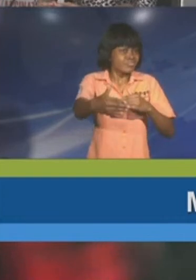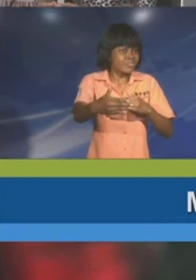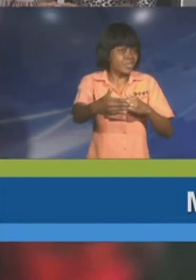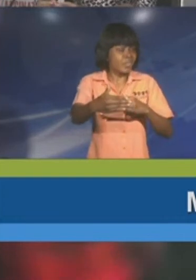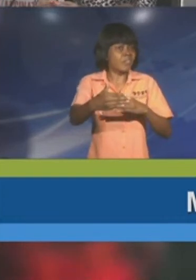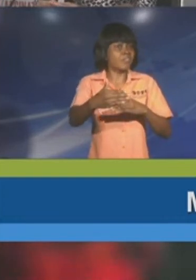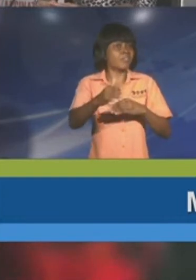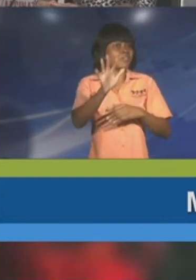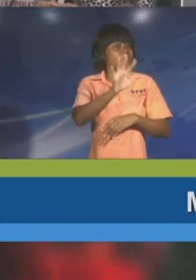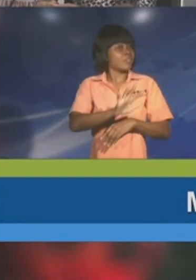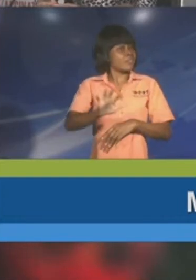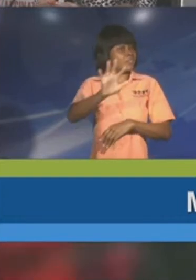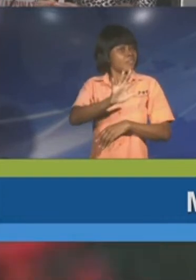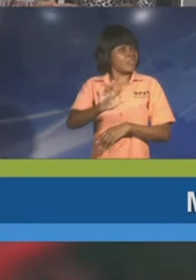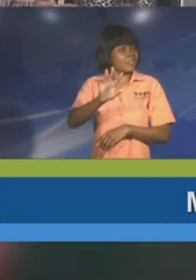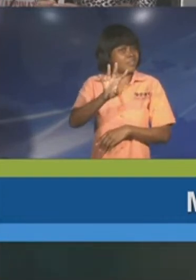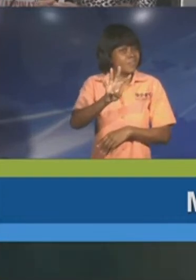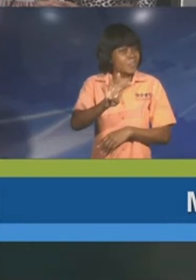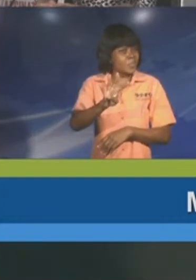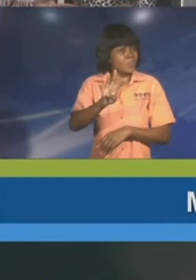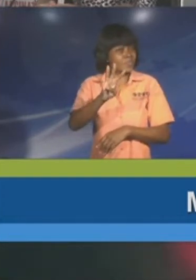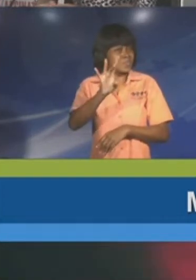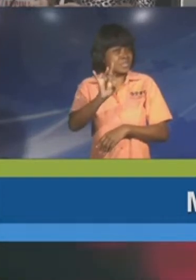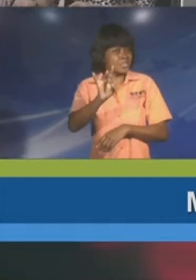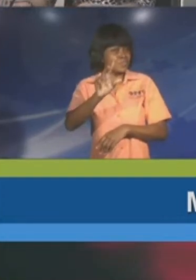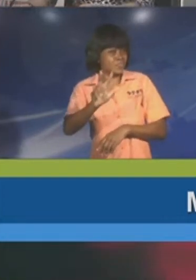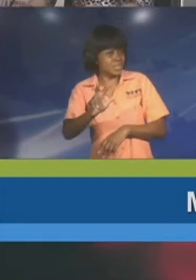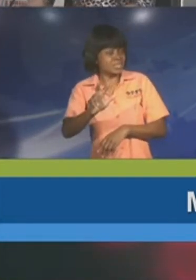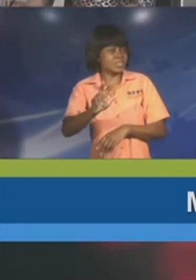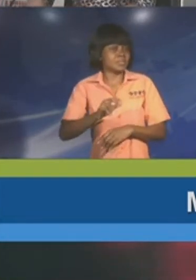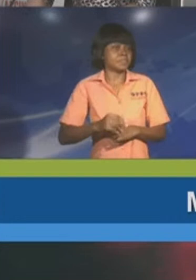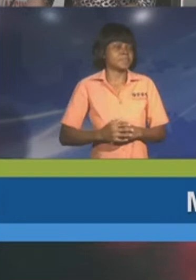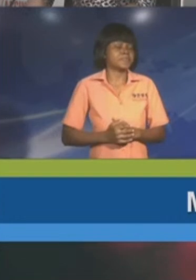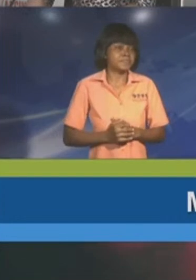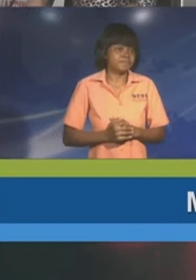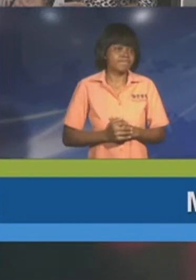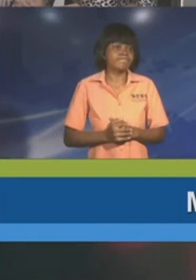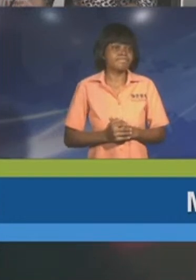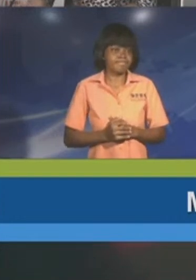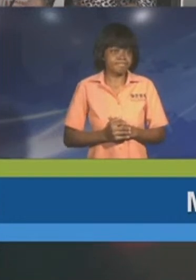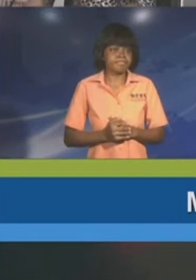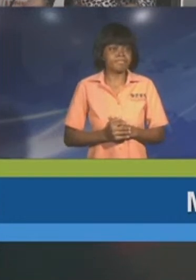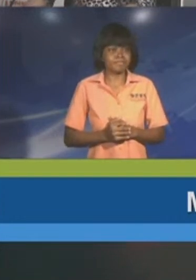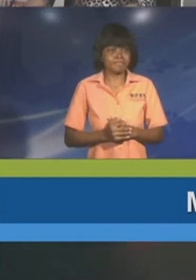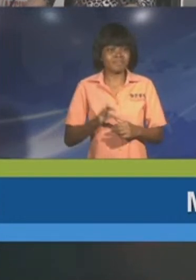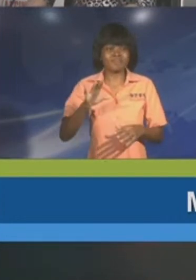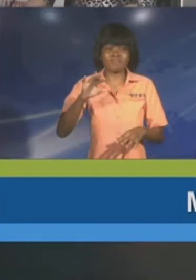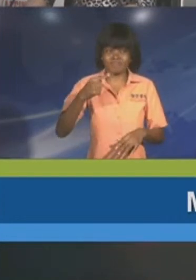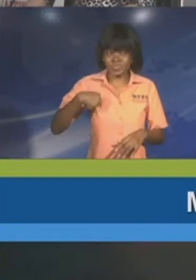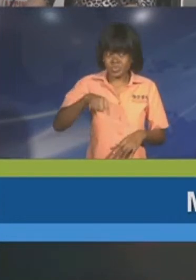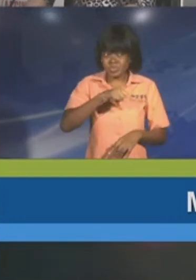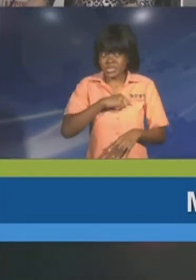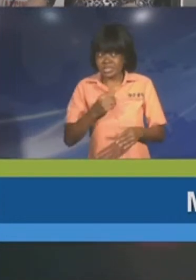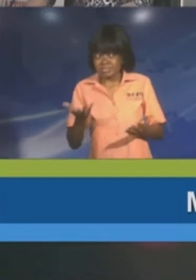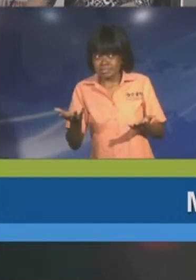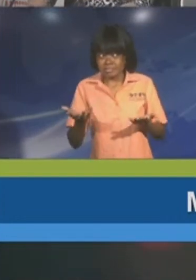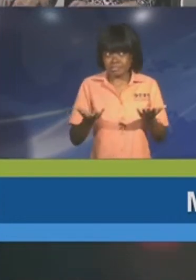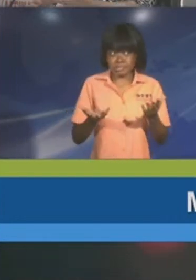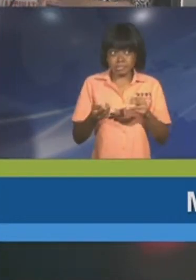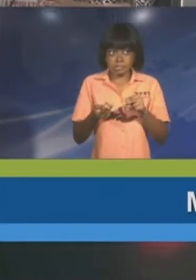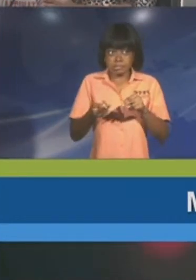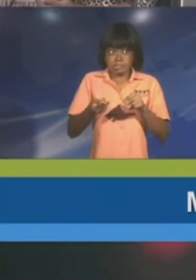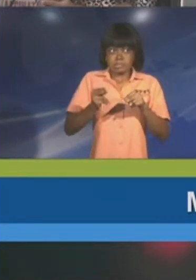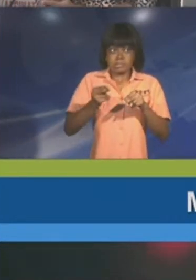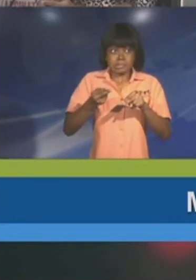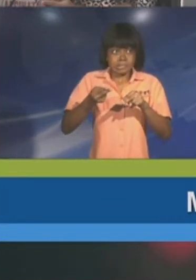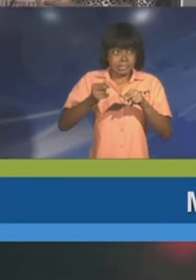have noticed an overall upward trend in the number of confirmed cases from the middle of April to